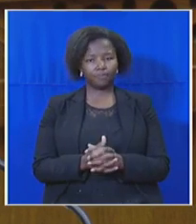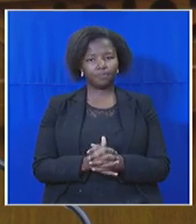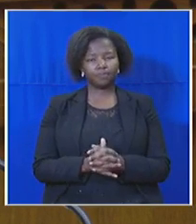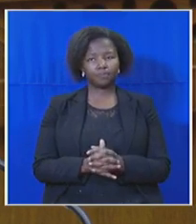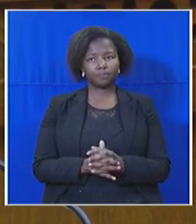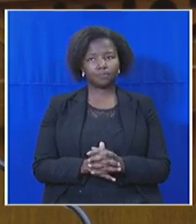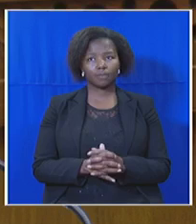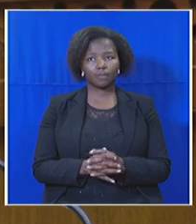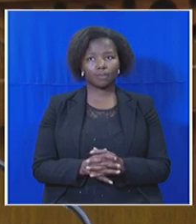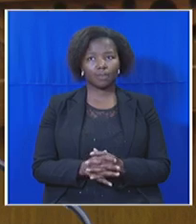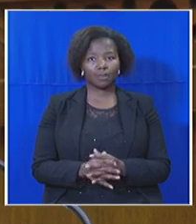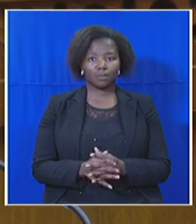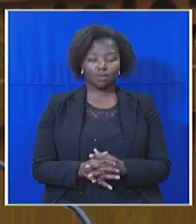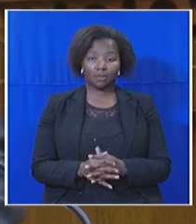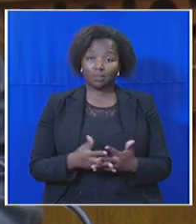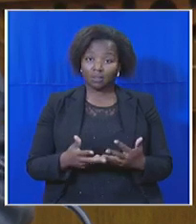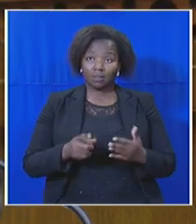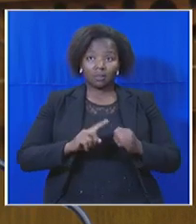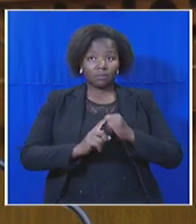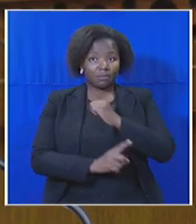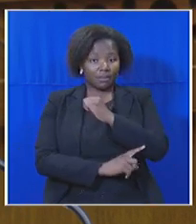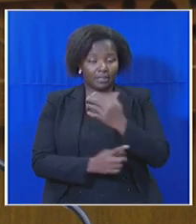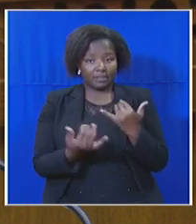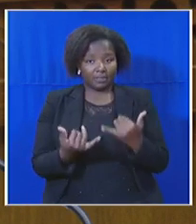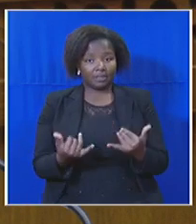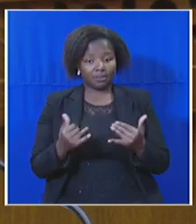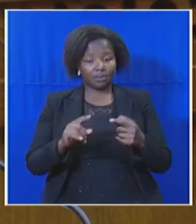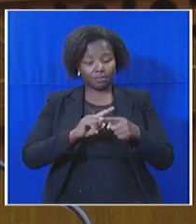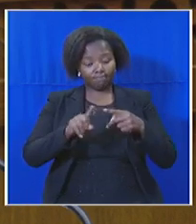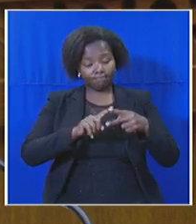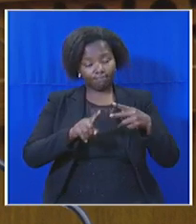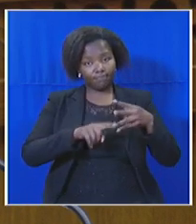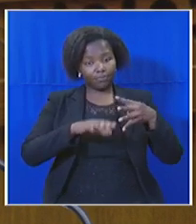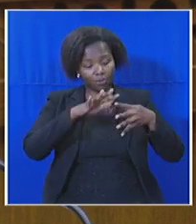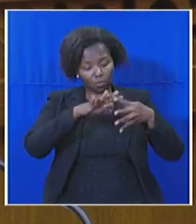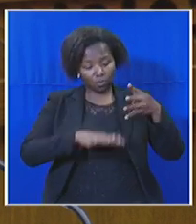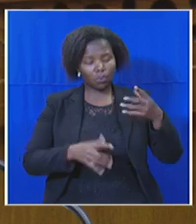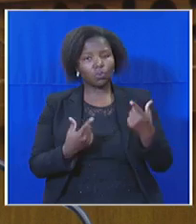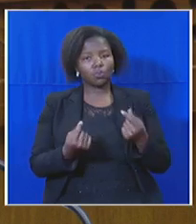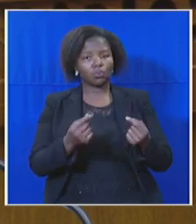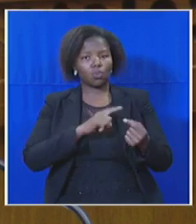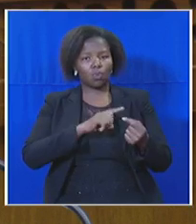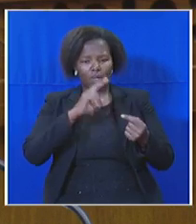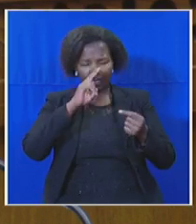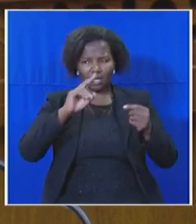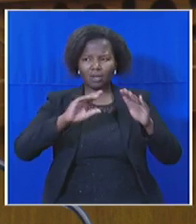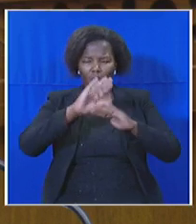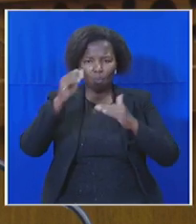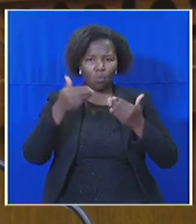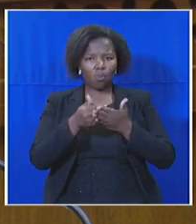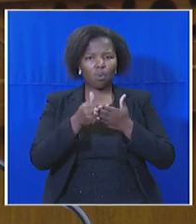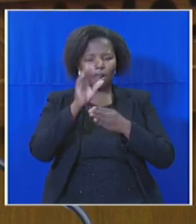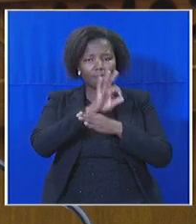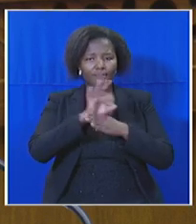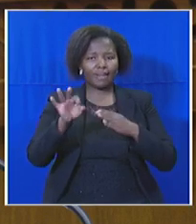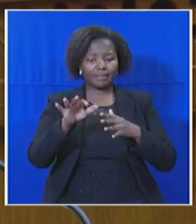In the end, most of these measures will gravitate towards an overall plan to transform the police service,